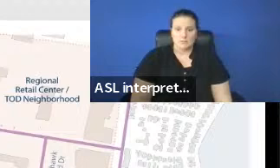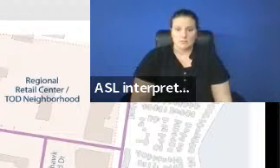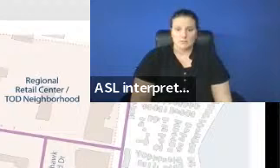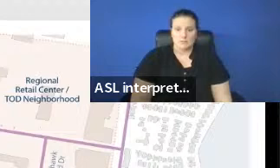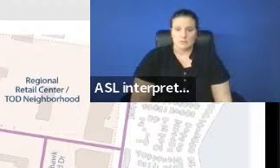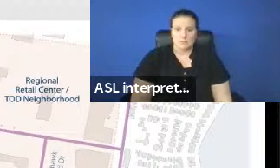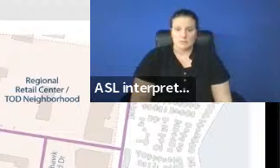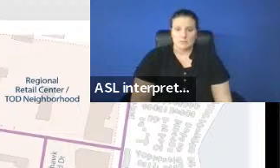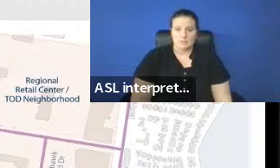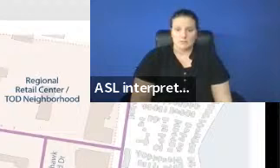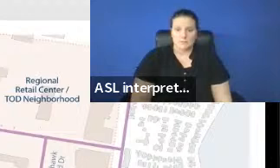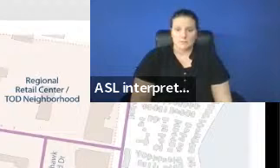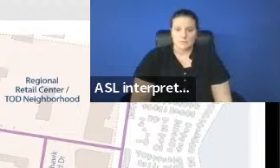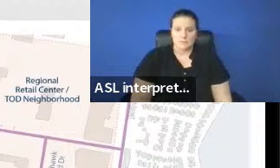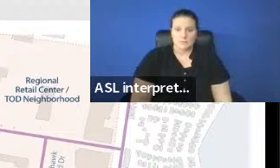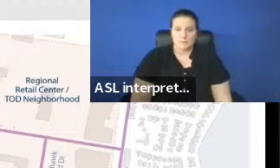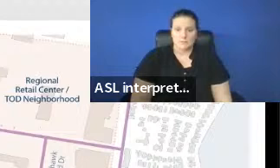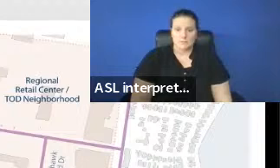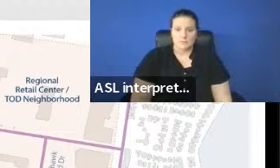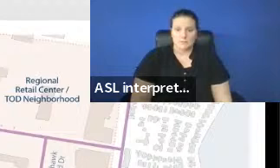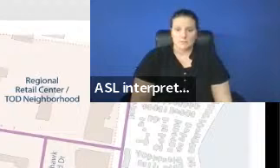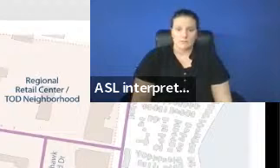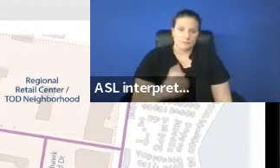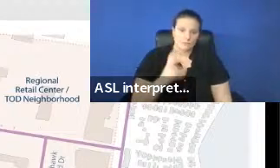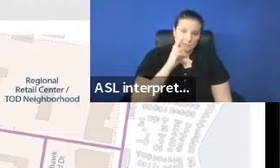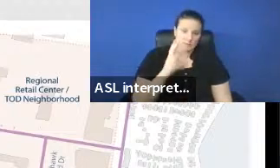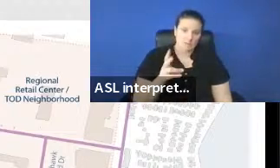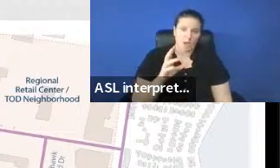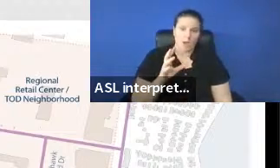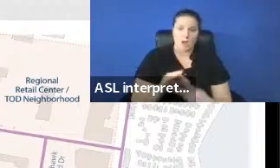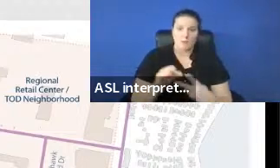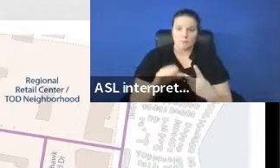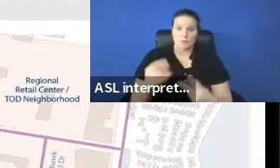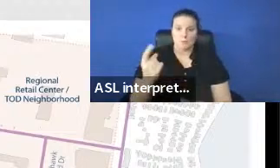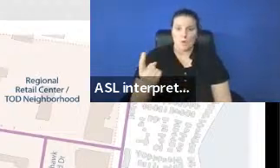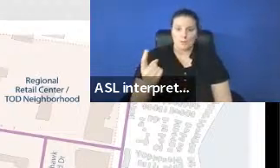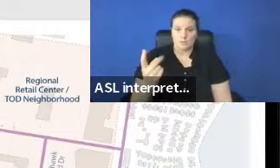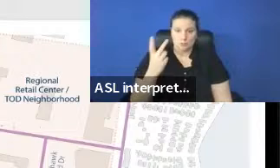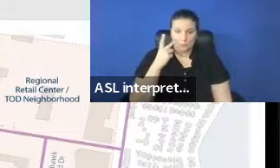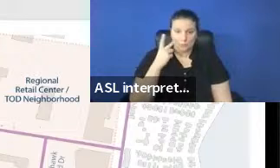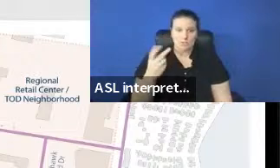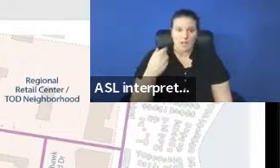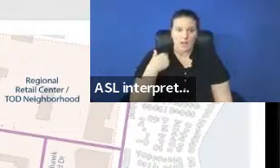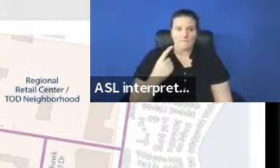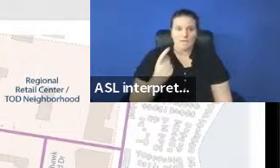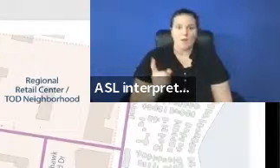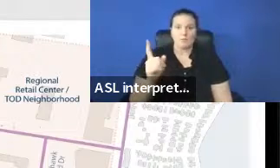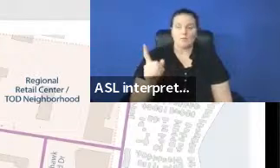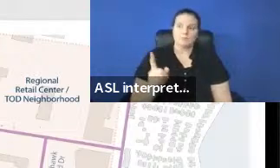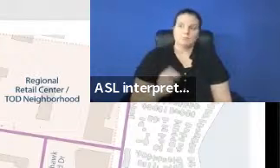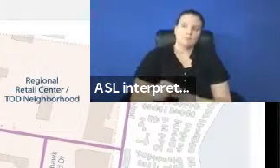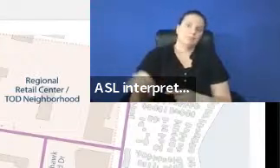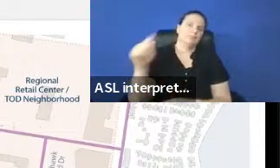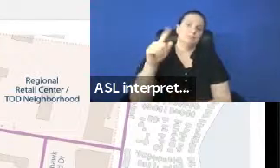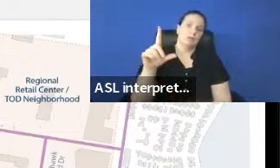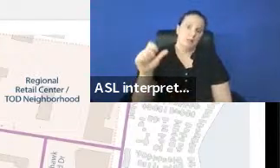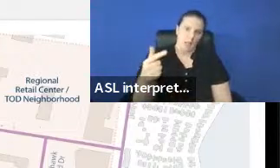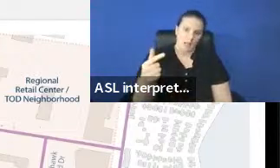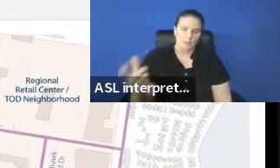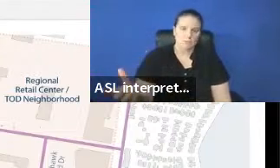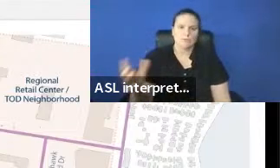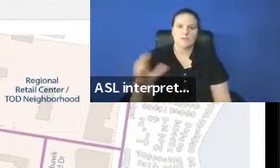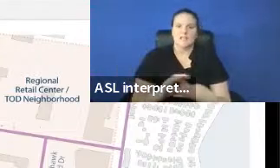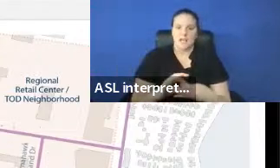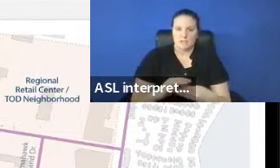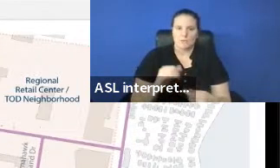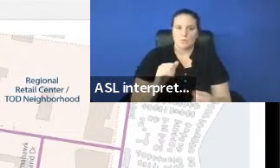So if you were to toggle back to option 1, you would see that there's an upward turning leg to connect